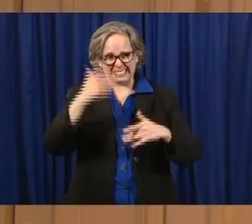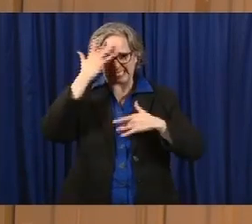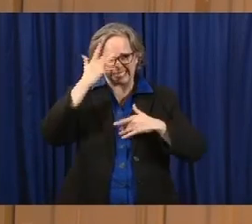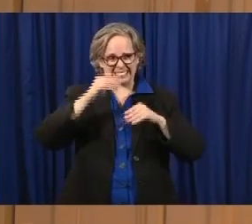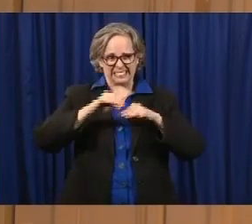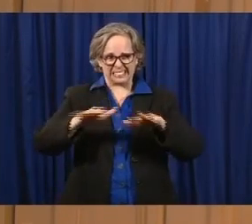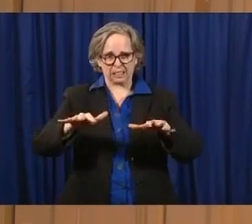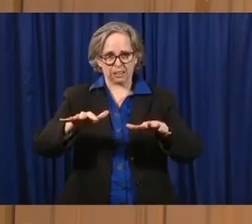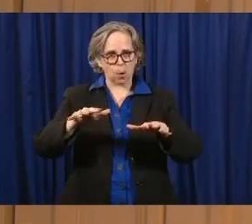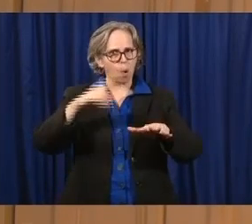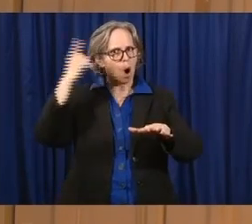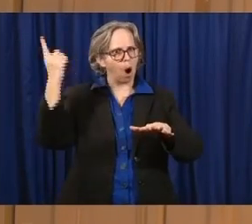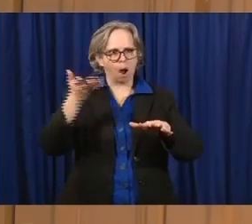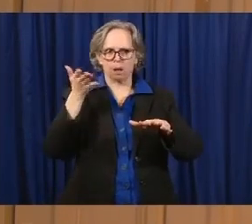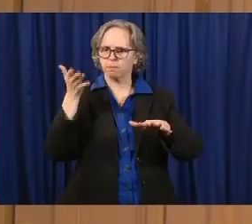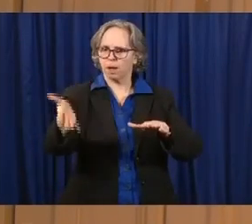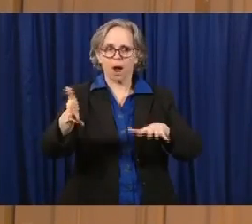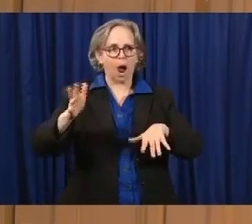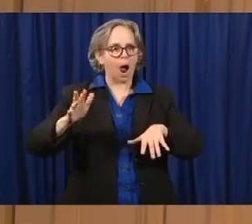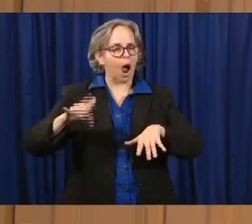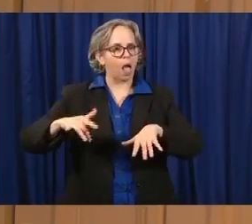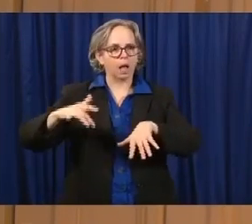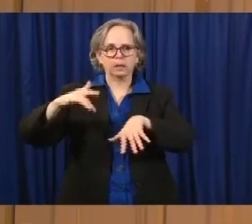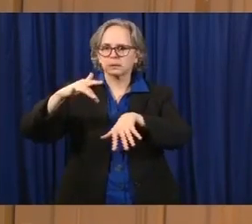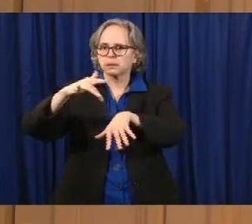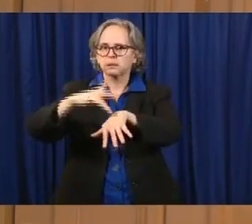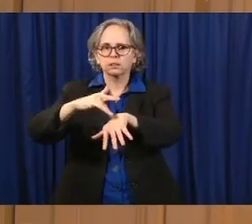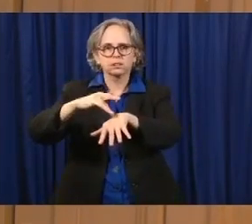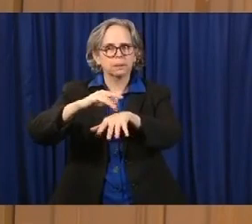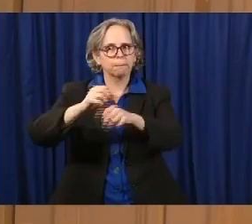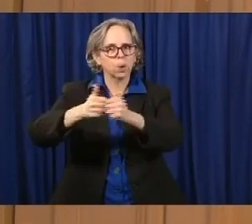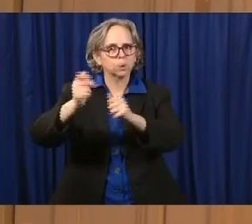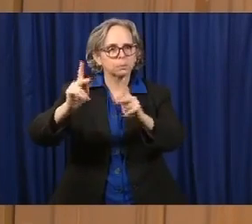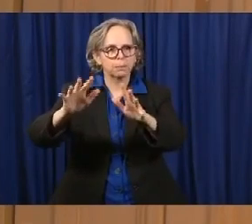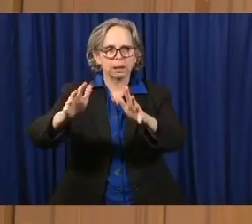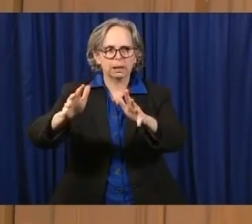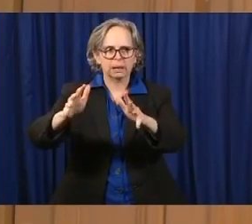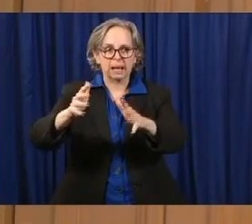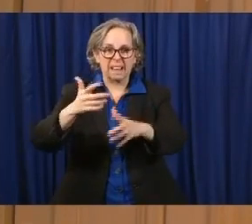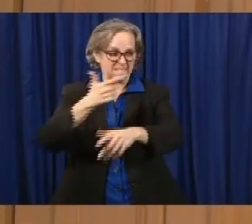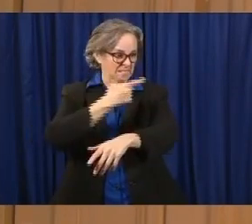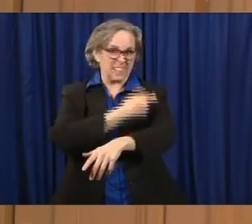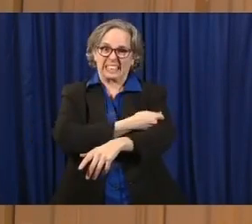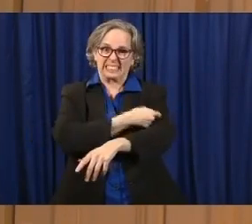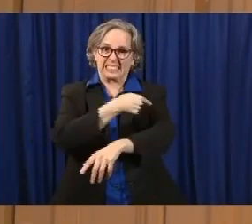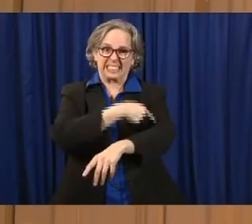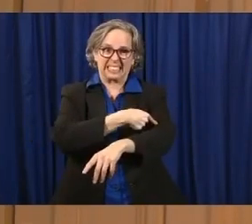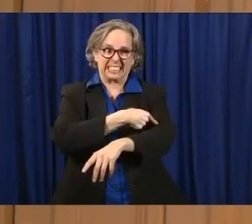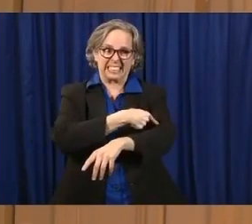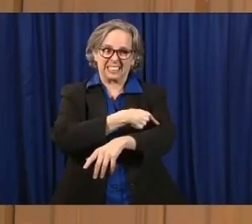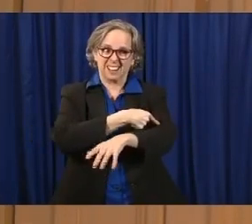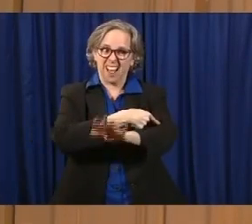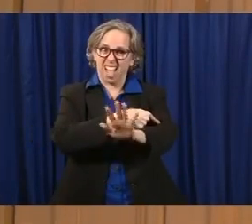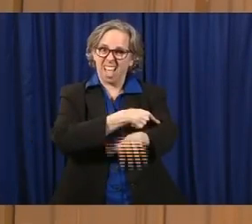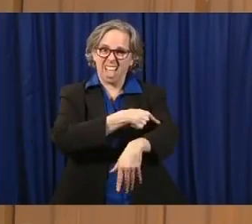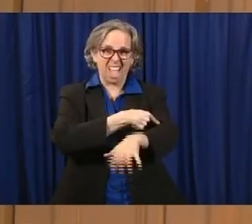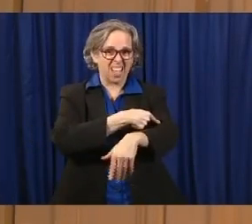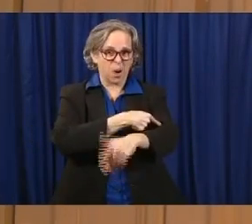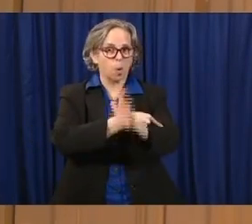population. And a vaccine that is widely available will be sort of the end of this